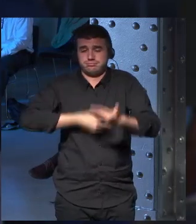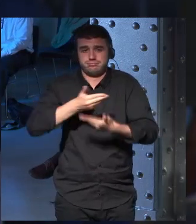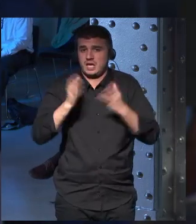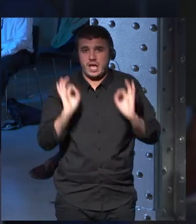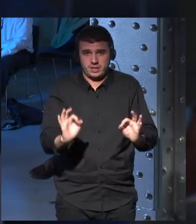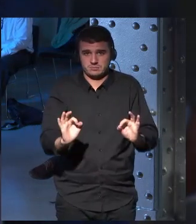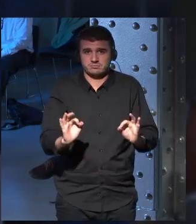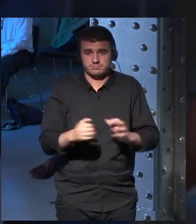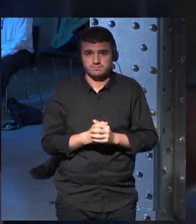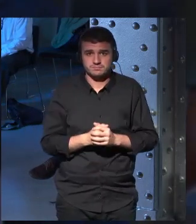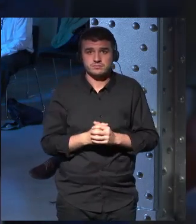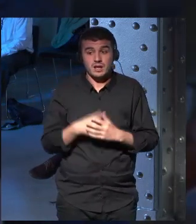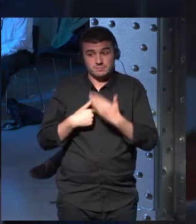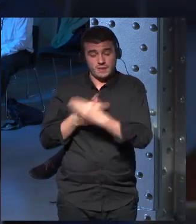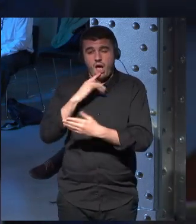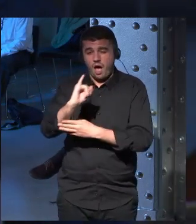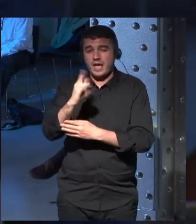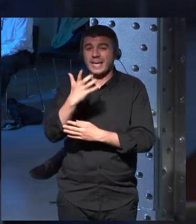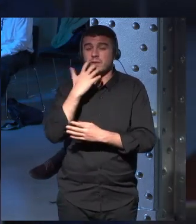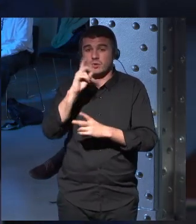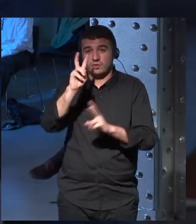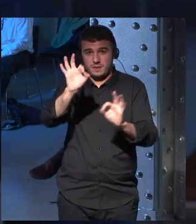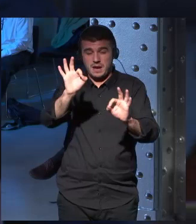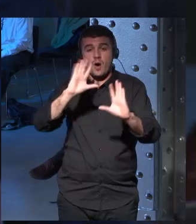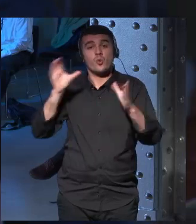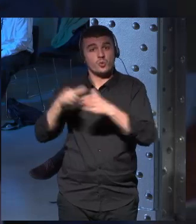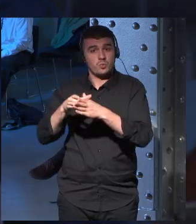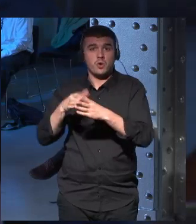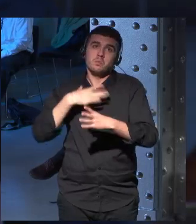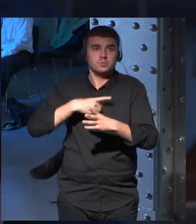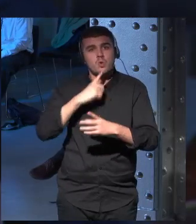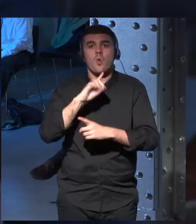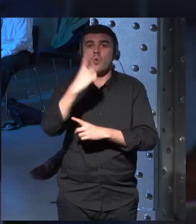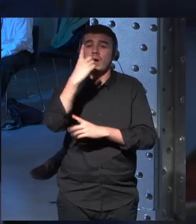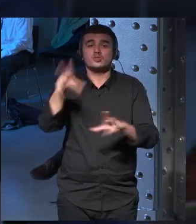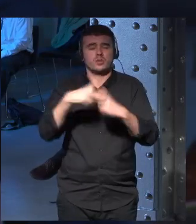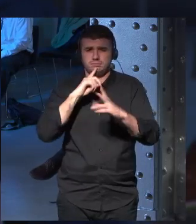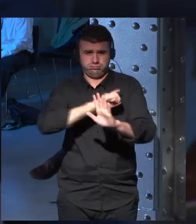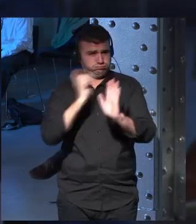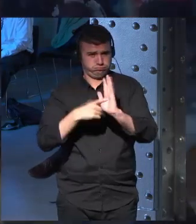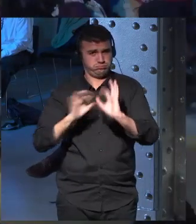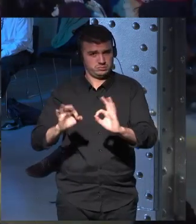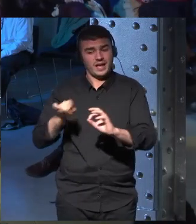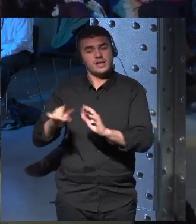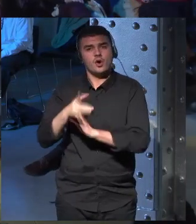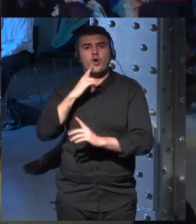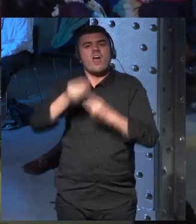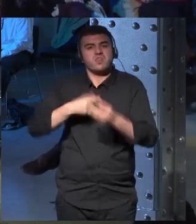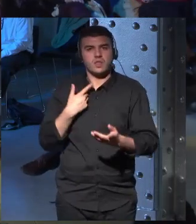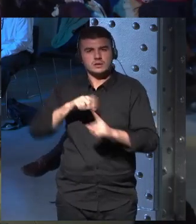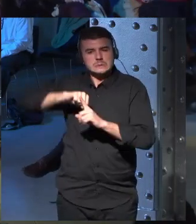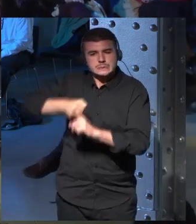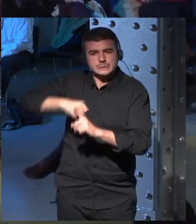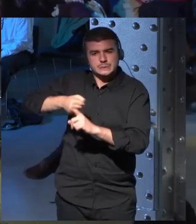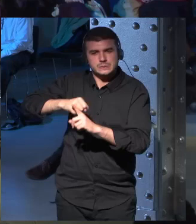Here we have an example of a group, perhaps an entire society, practicing repression. And